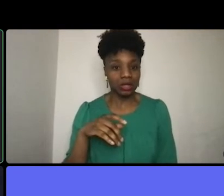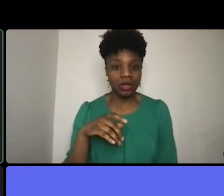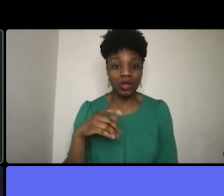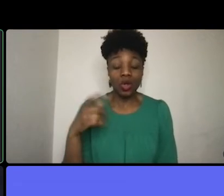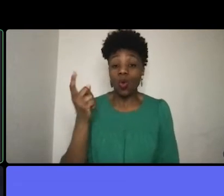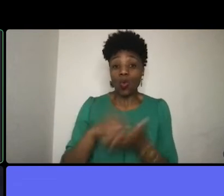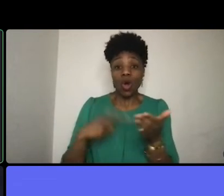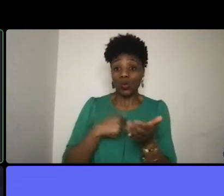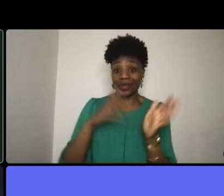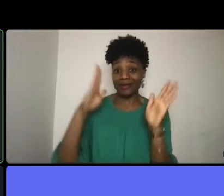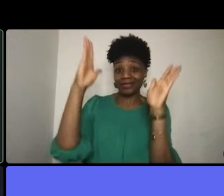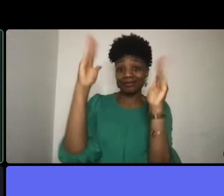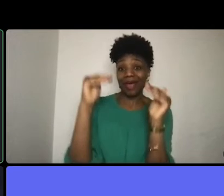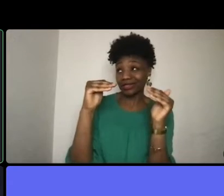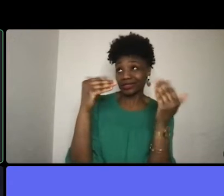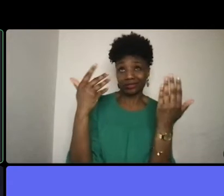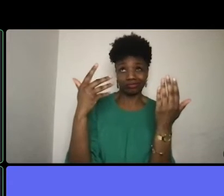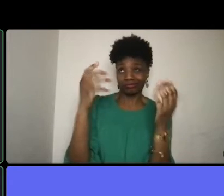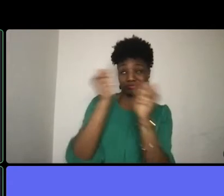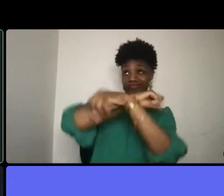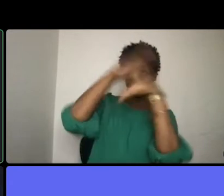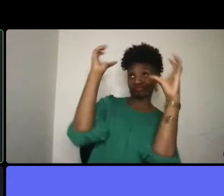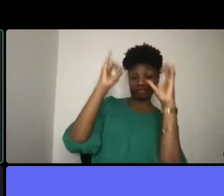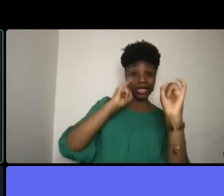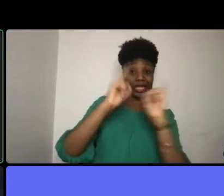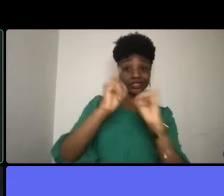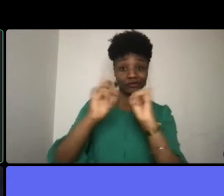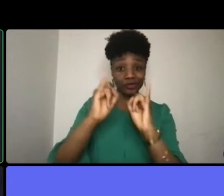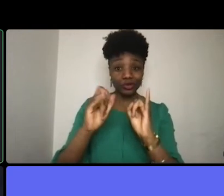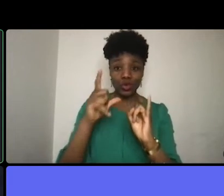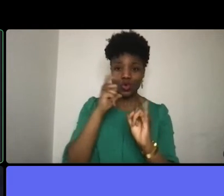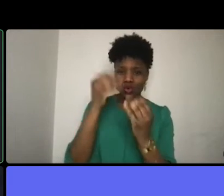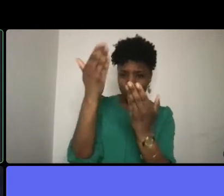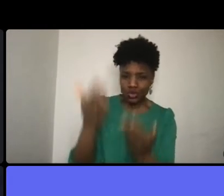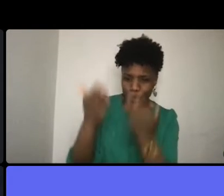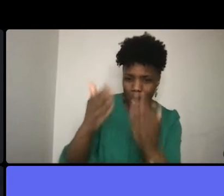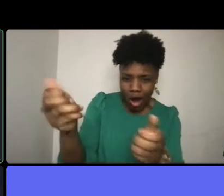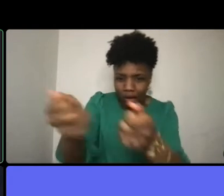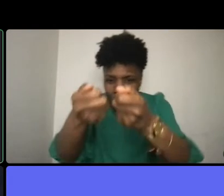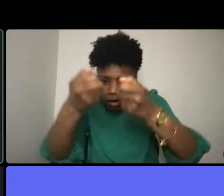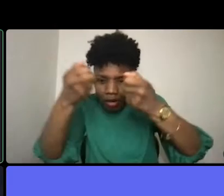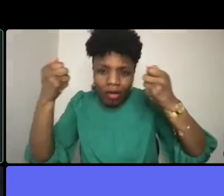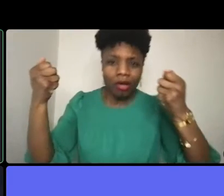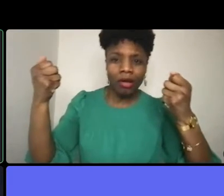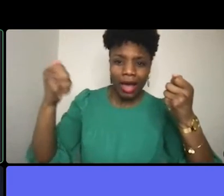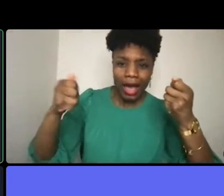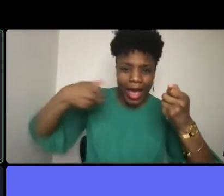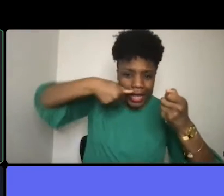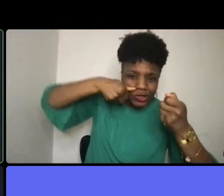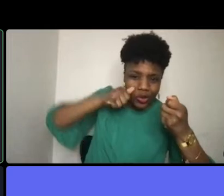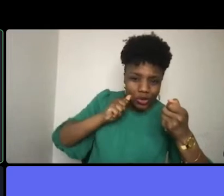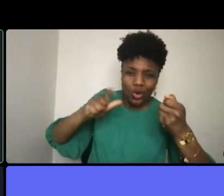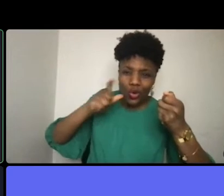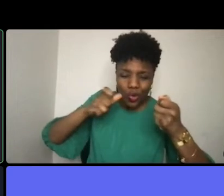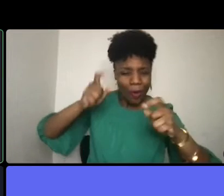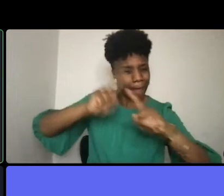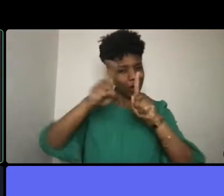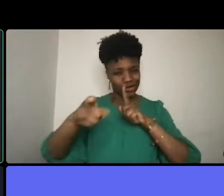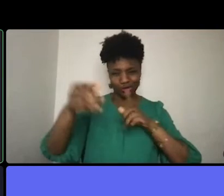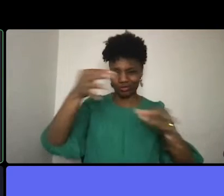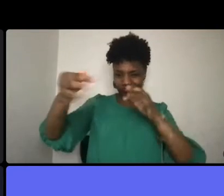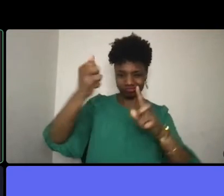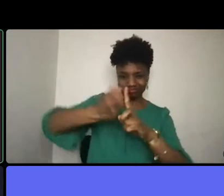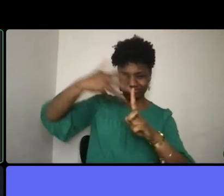we expected was to just interview and get deeper into the person. You taught us something You today. gave us You know some what I'm saying? You game. exposed us to a whole